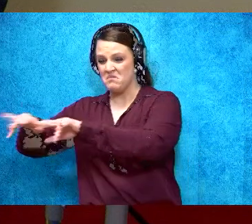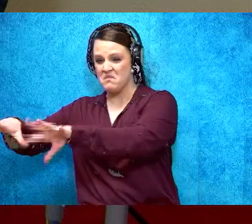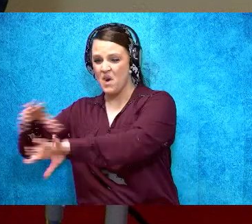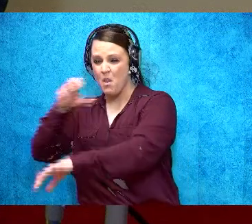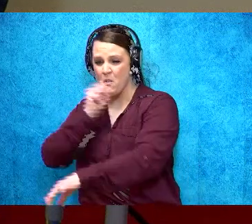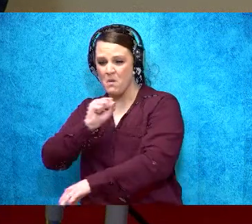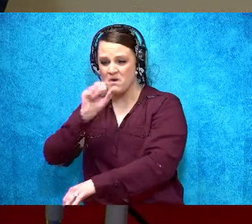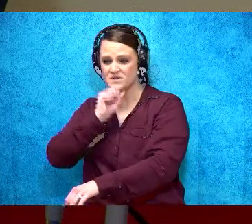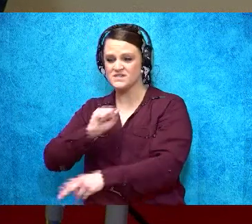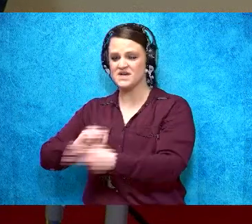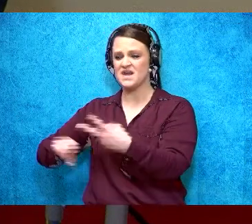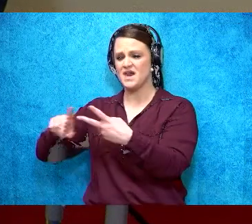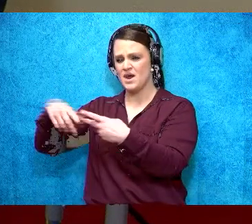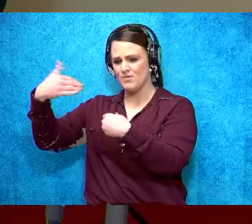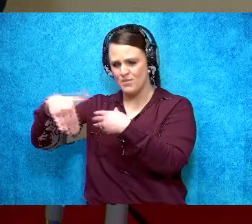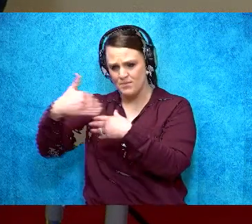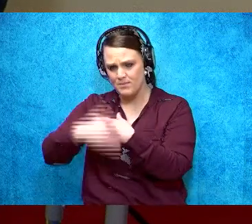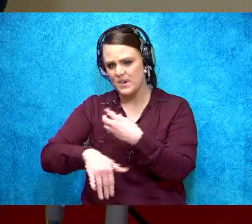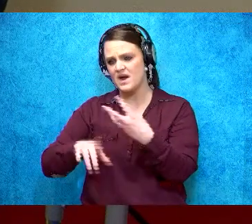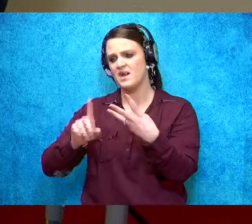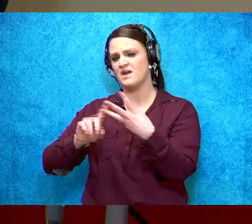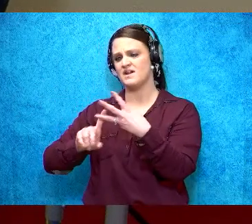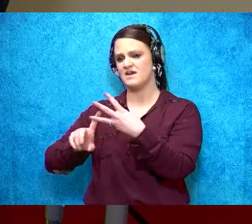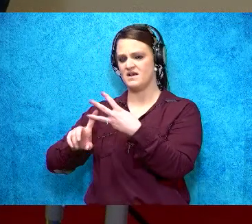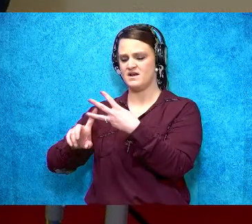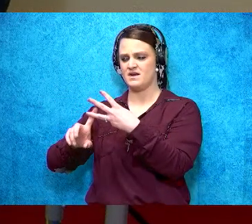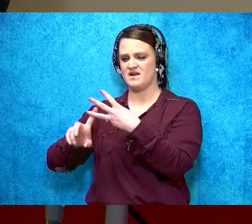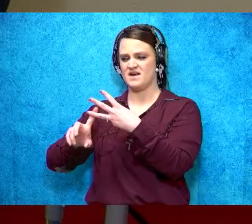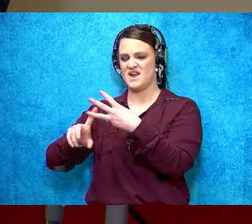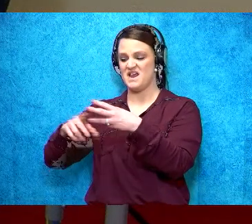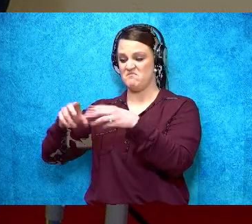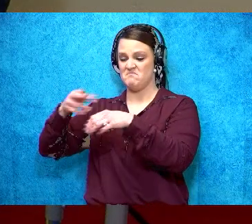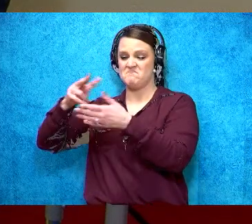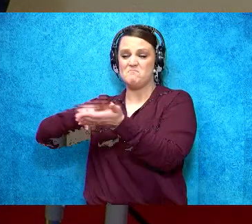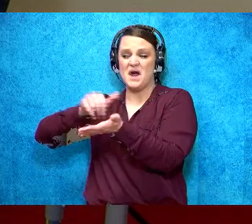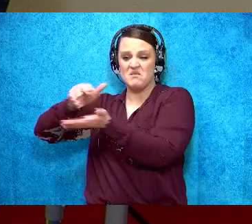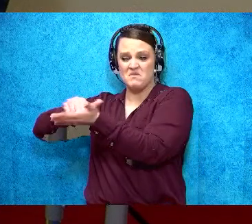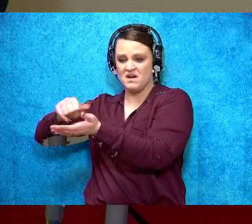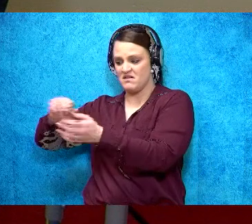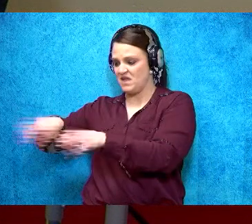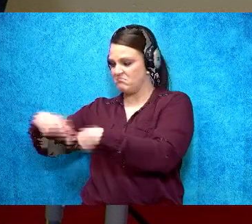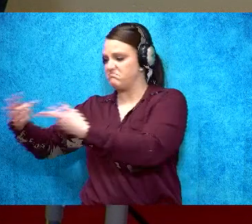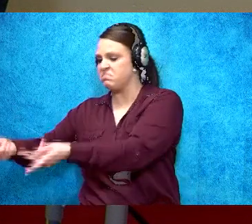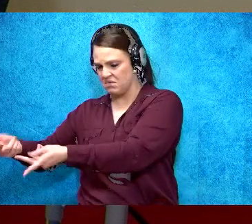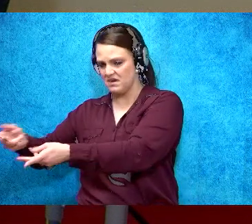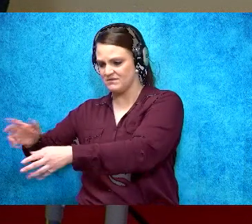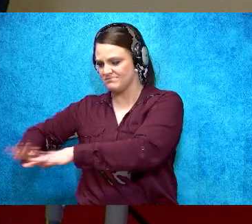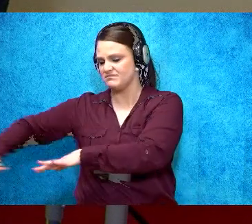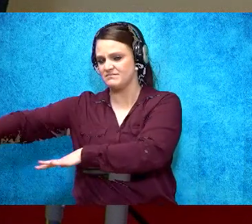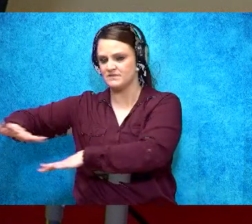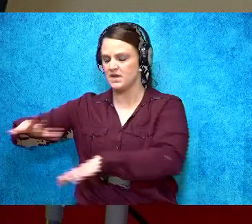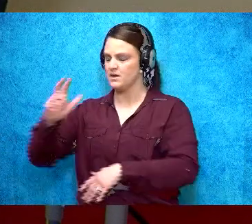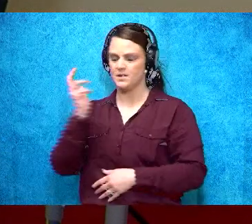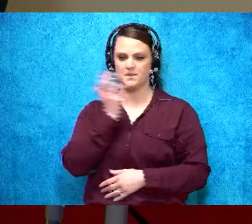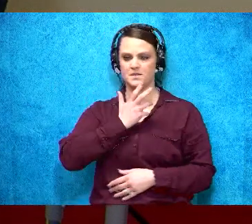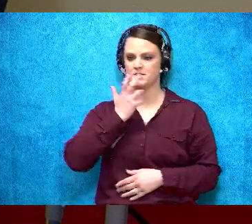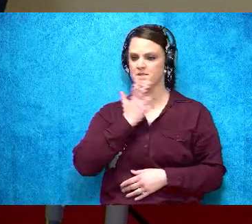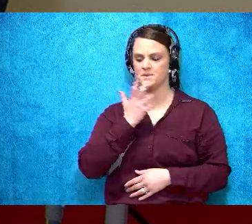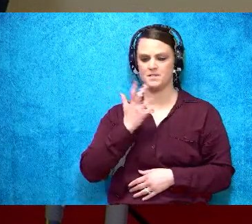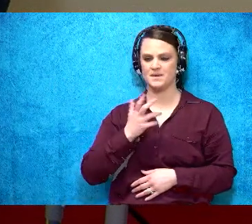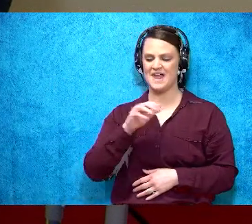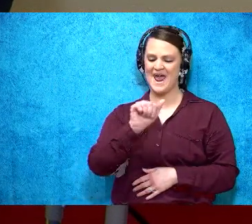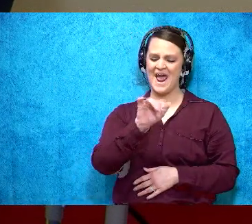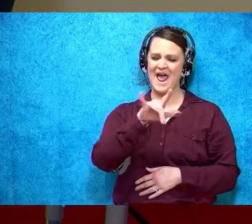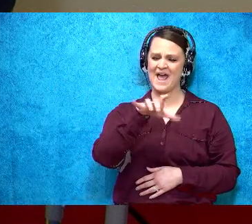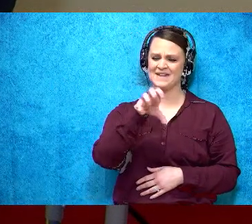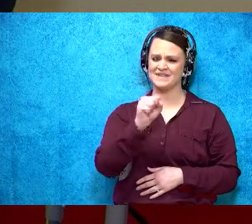oranges, a loaf of bread, and 2 sticks of butter onto the floor. Wow, at least I didn't drop